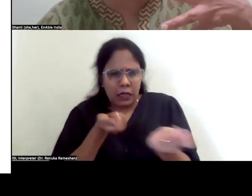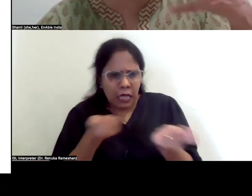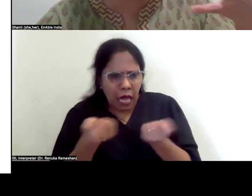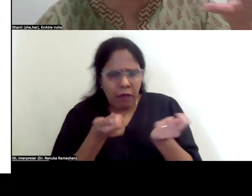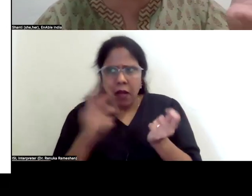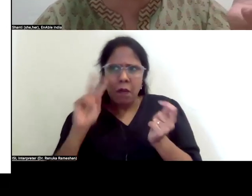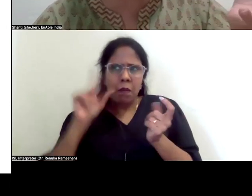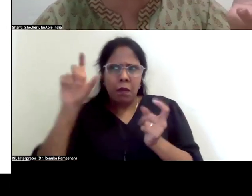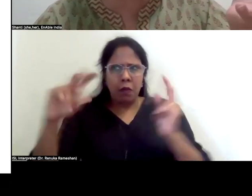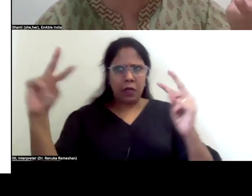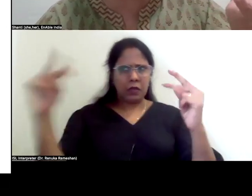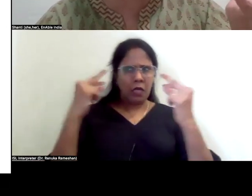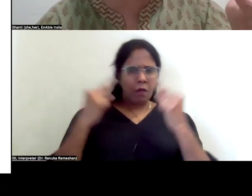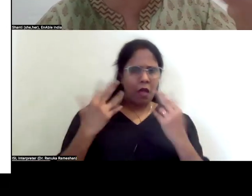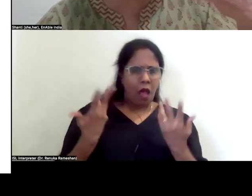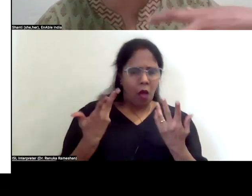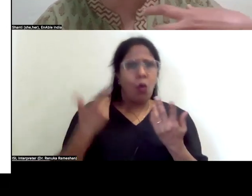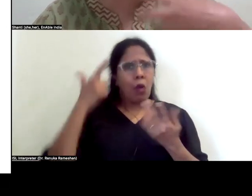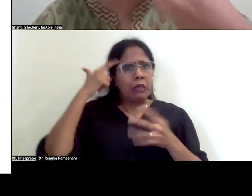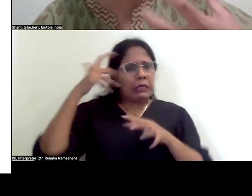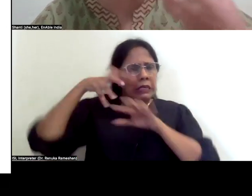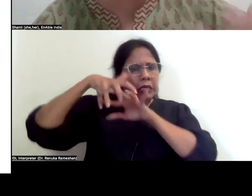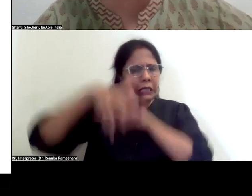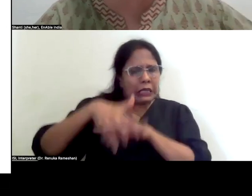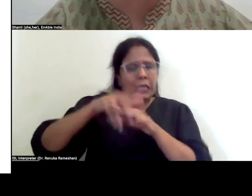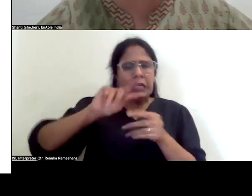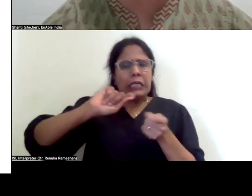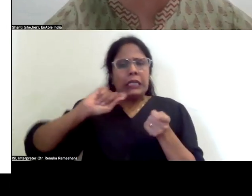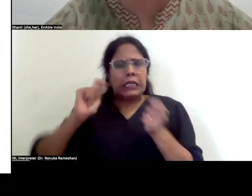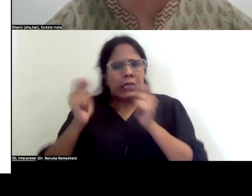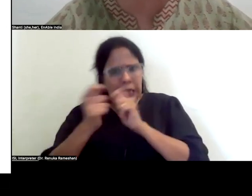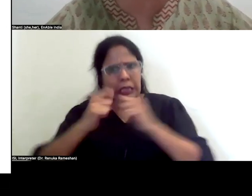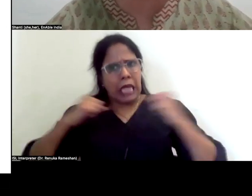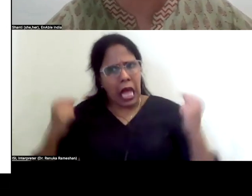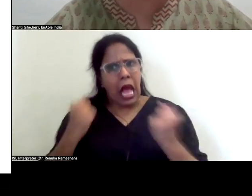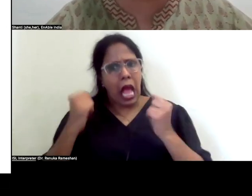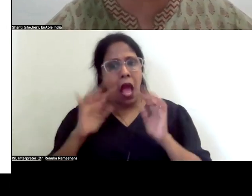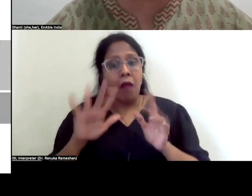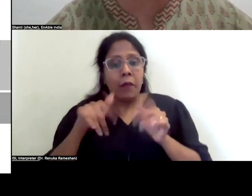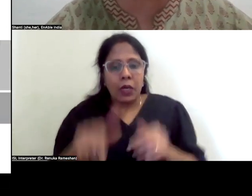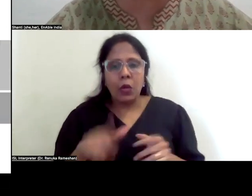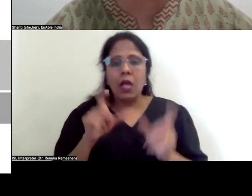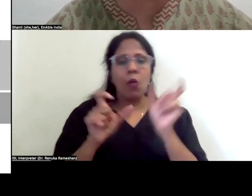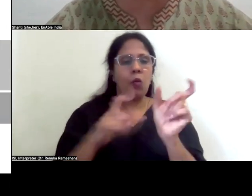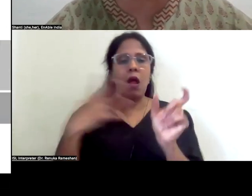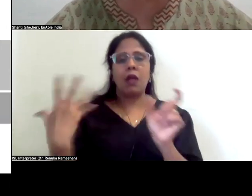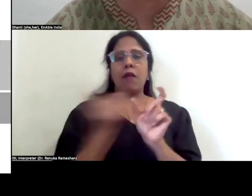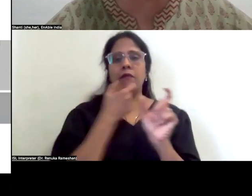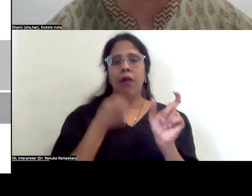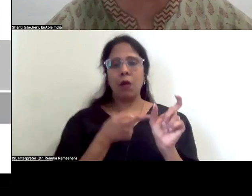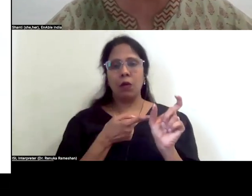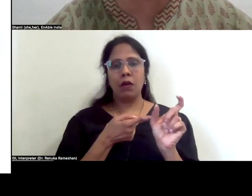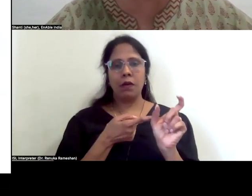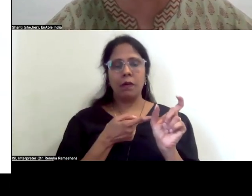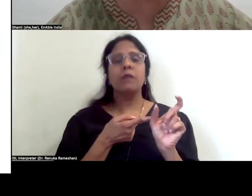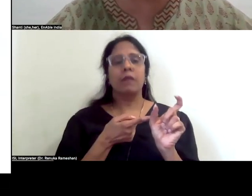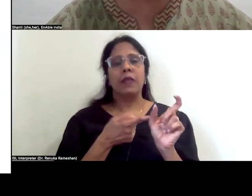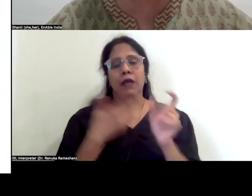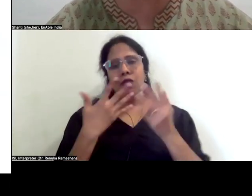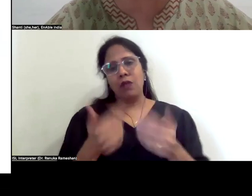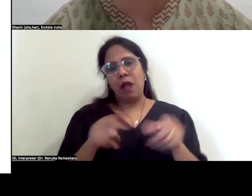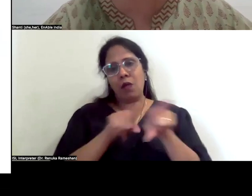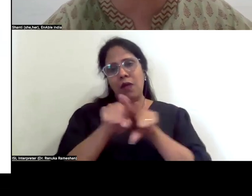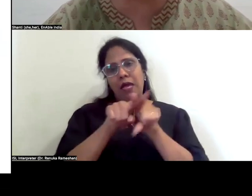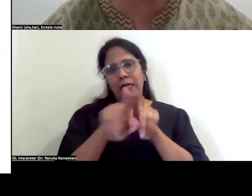you. And you've been working on those mental models. But today, hopefully, you're getting the language. So now I'm actually going to take an example of